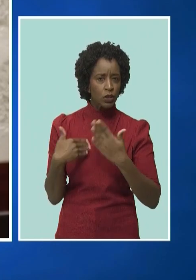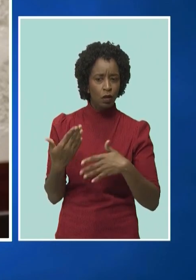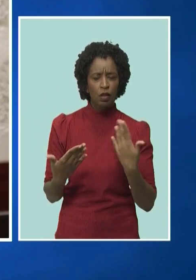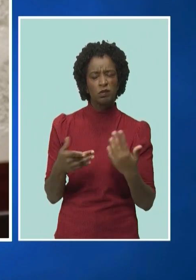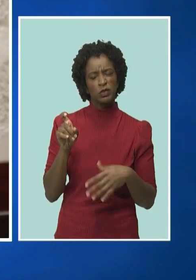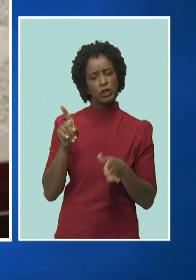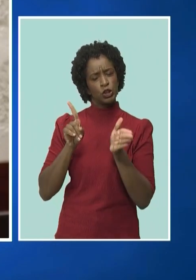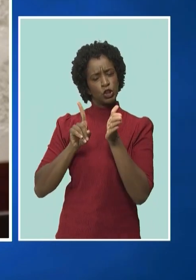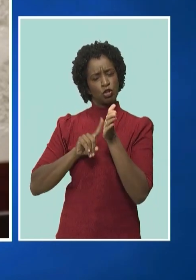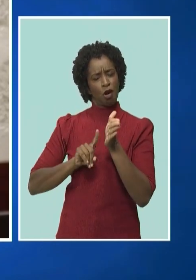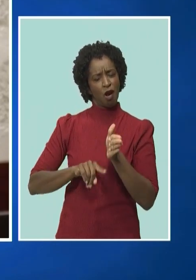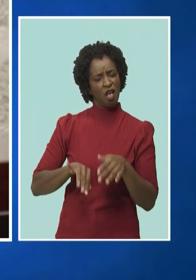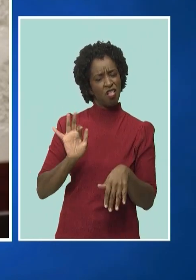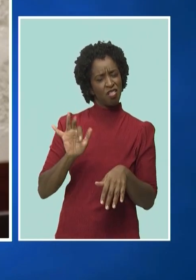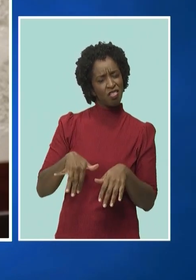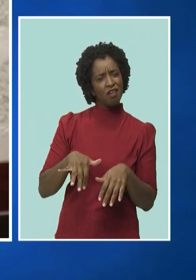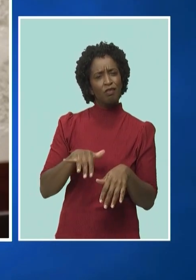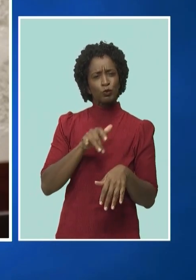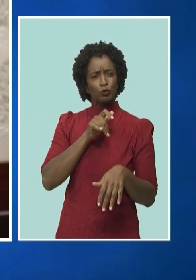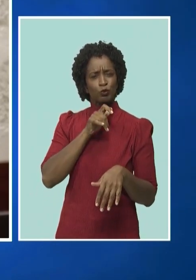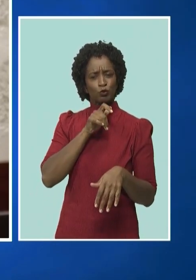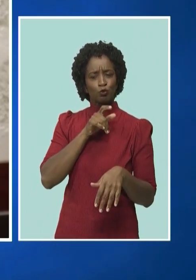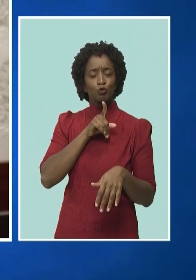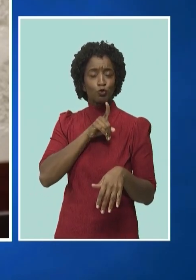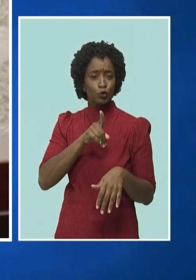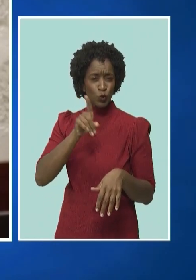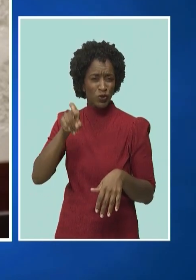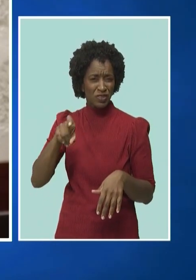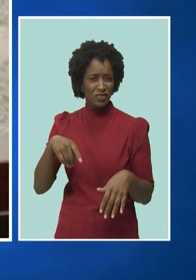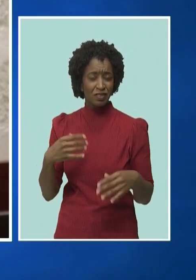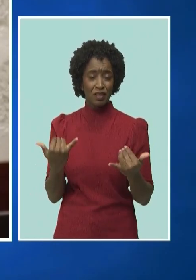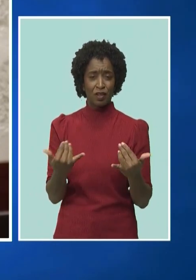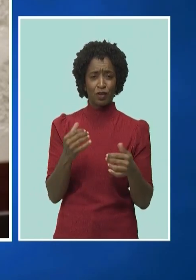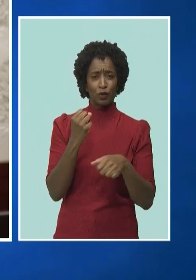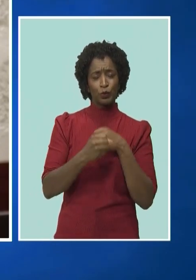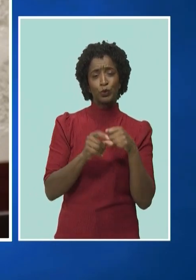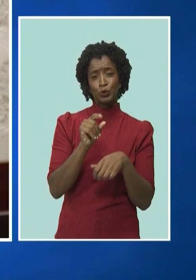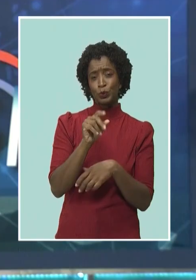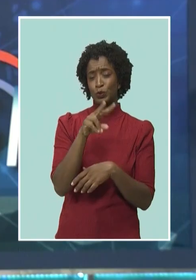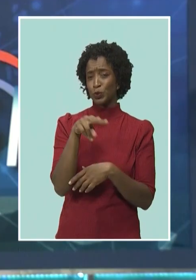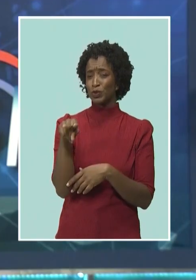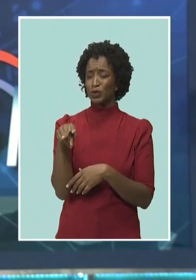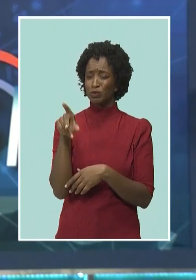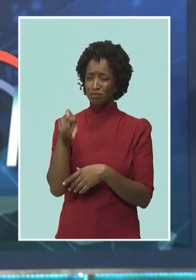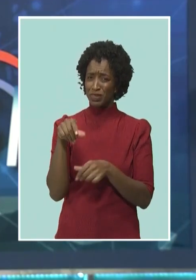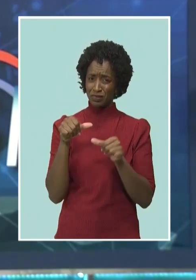is that we are doing. Is there really a reason in 2022?